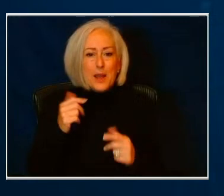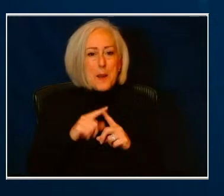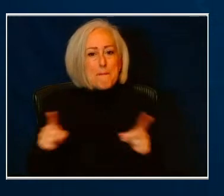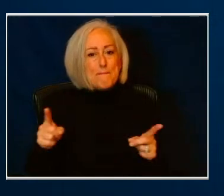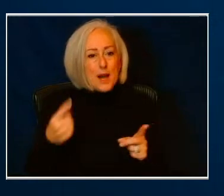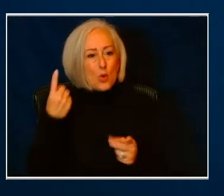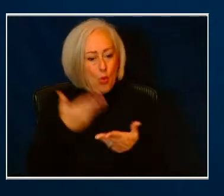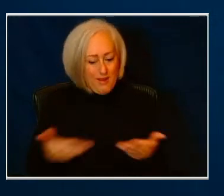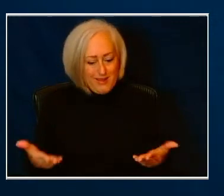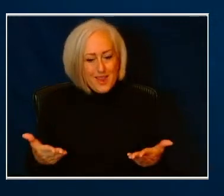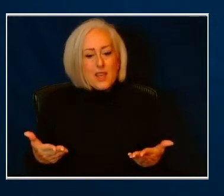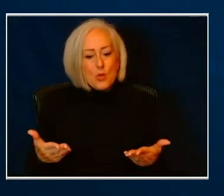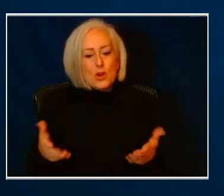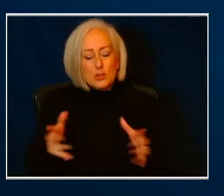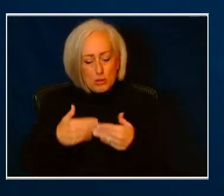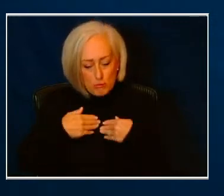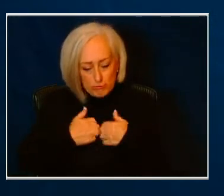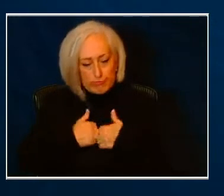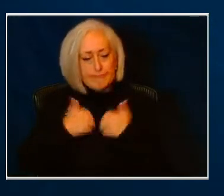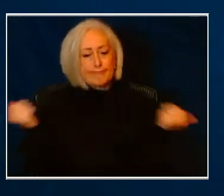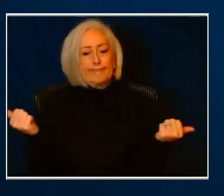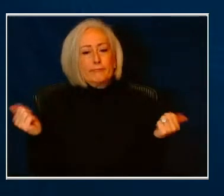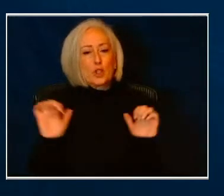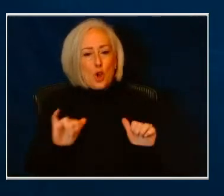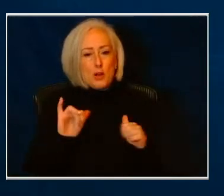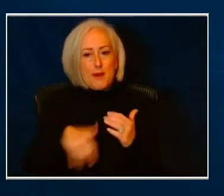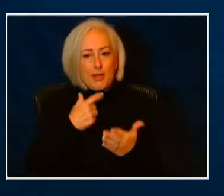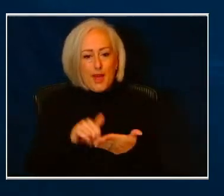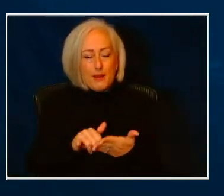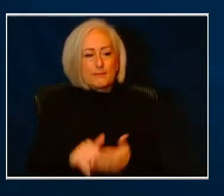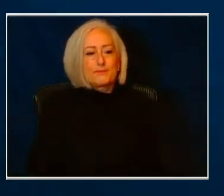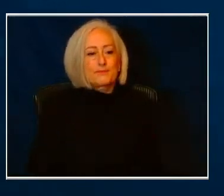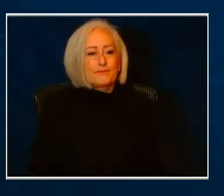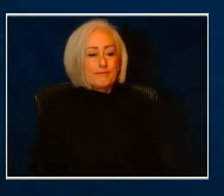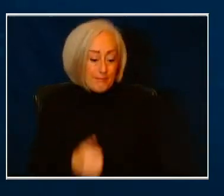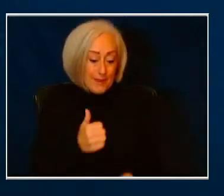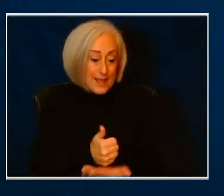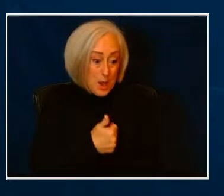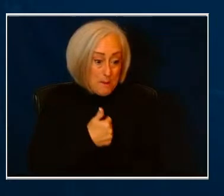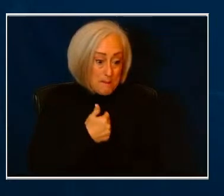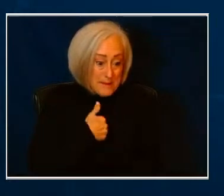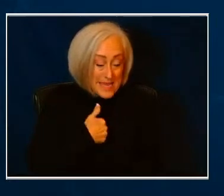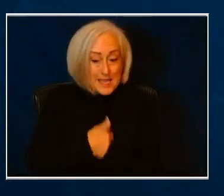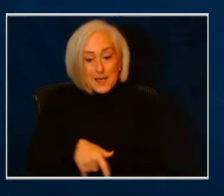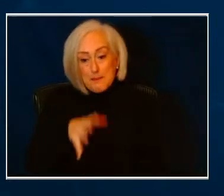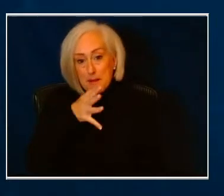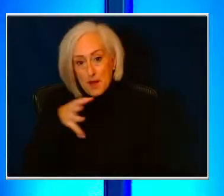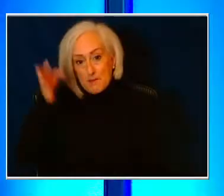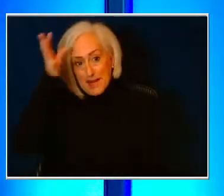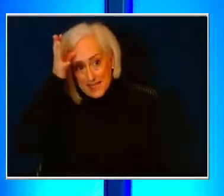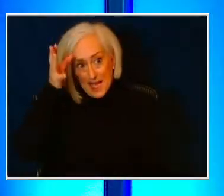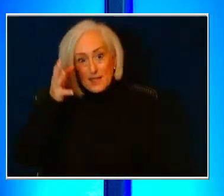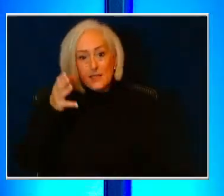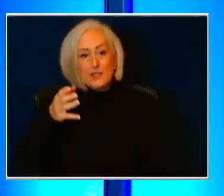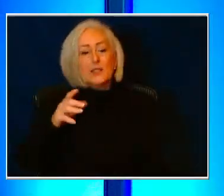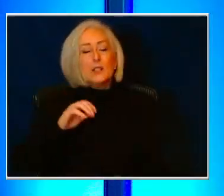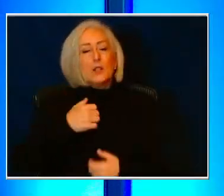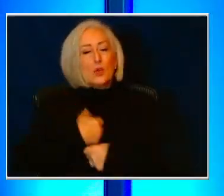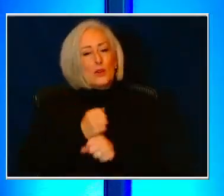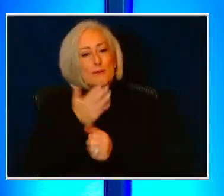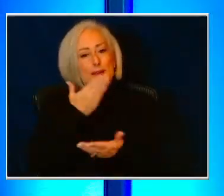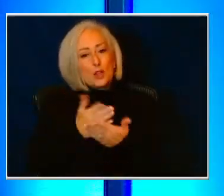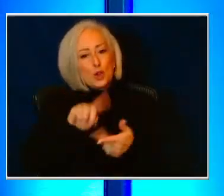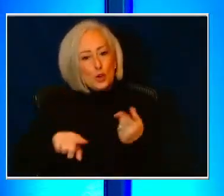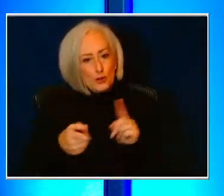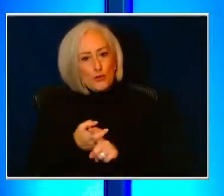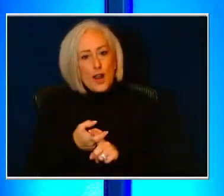talk about it and be open about it. And it's really helped because both my mom and I and my dad have made really good friends in the community. And you find support